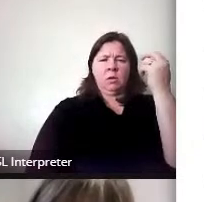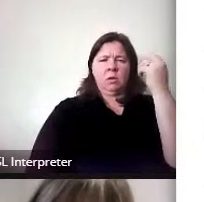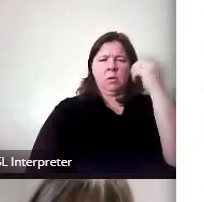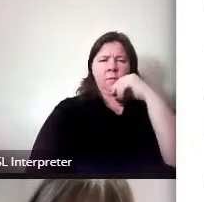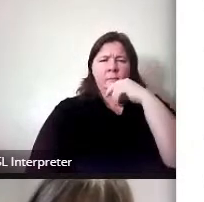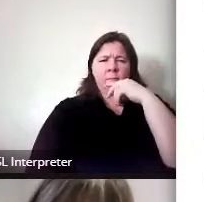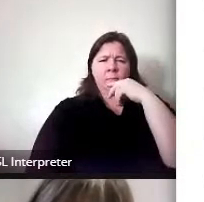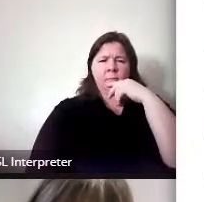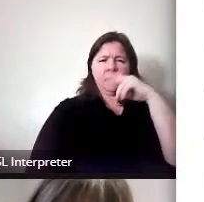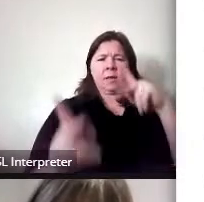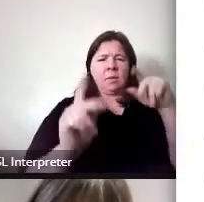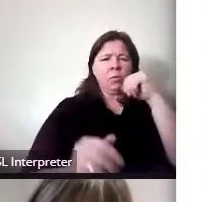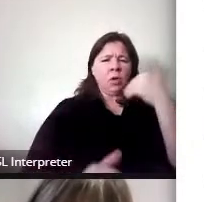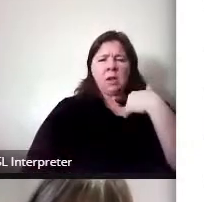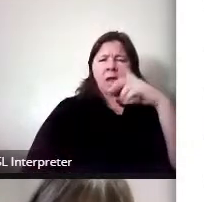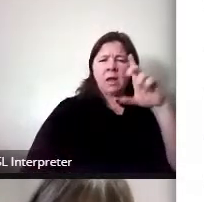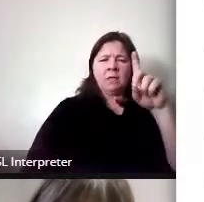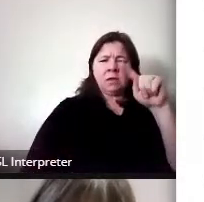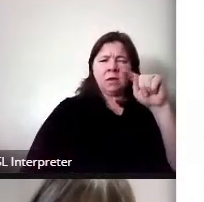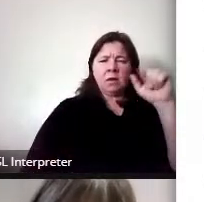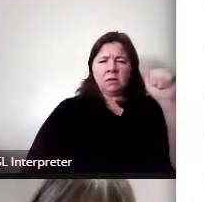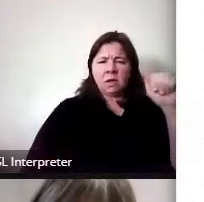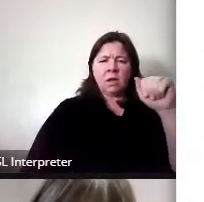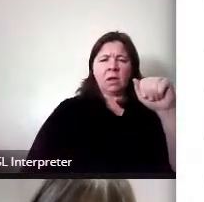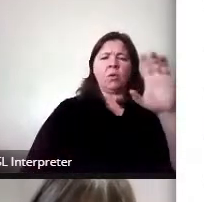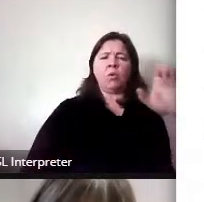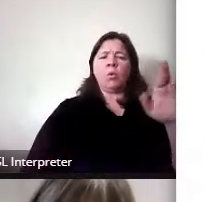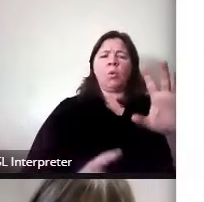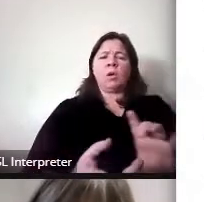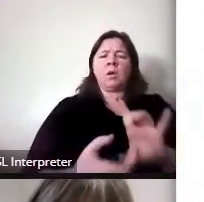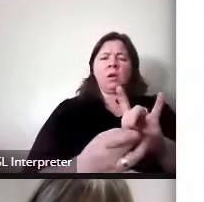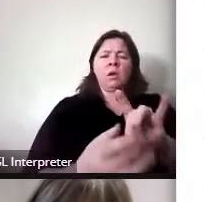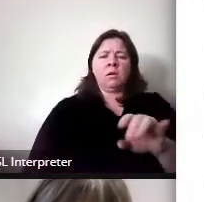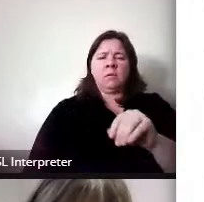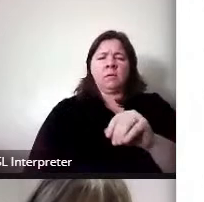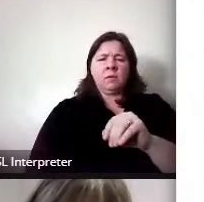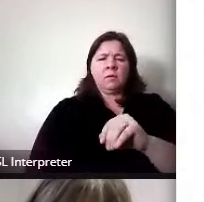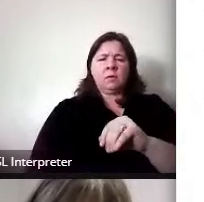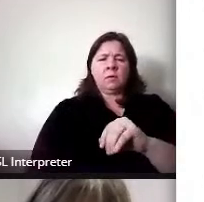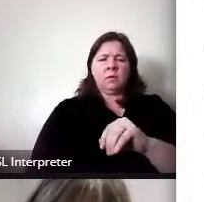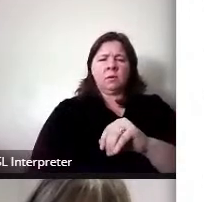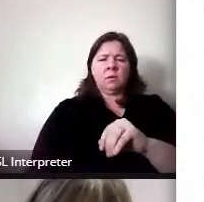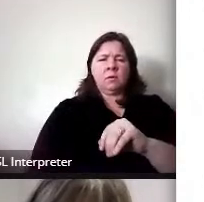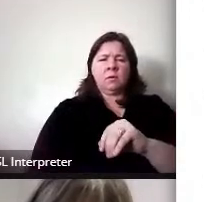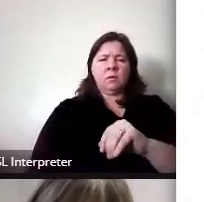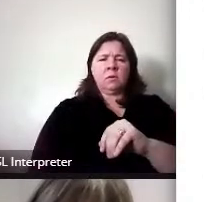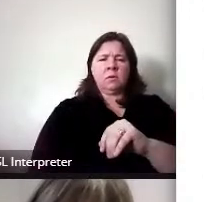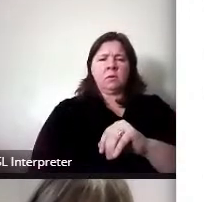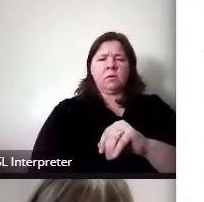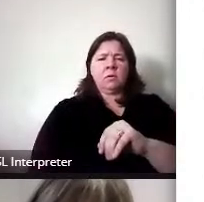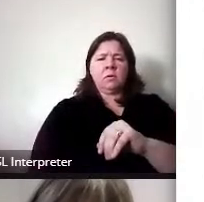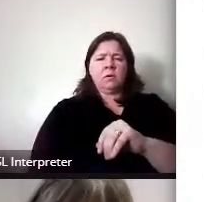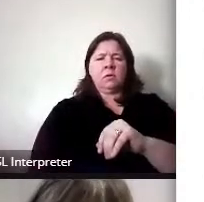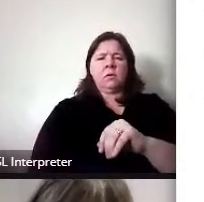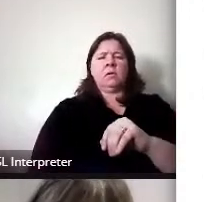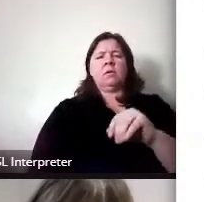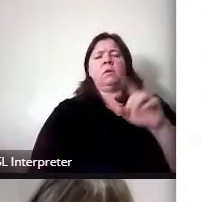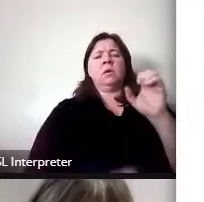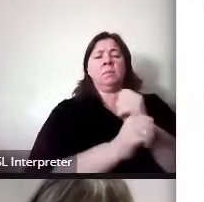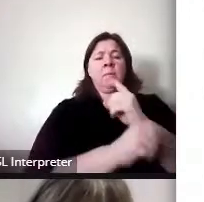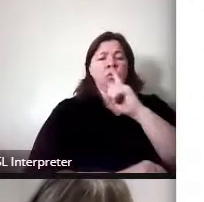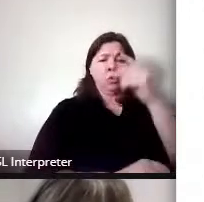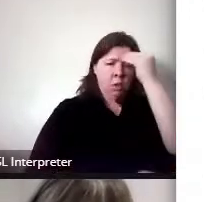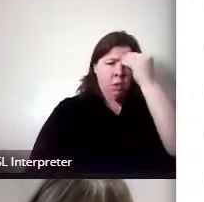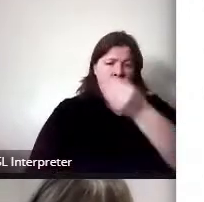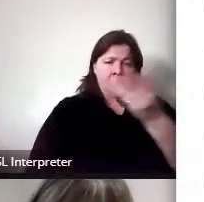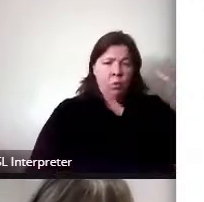have data or connectivity. I can understand that, but then make sure that they read the recaps, make sure that you are informing